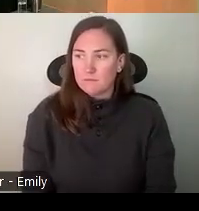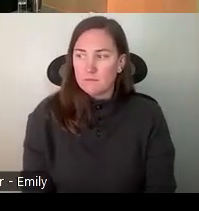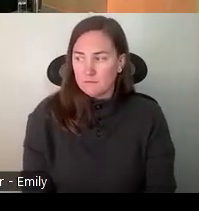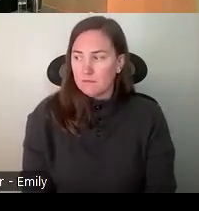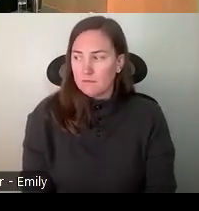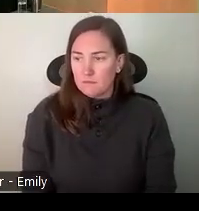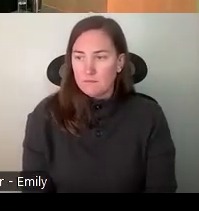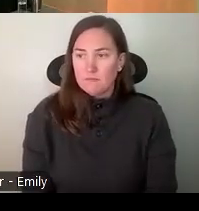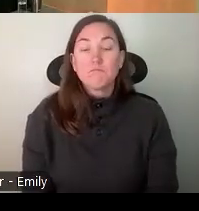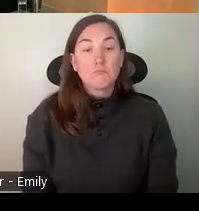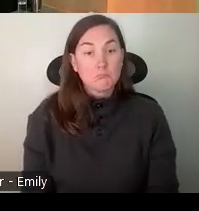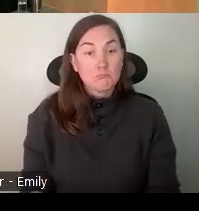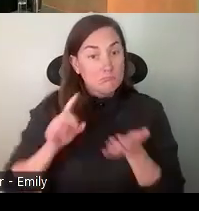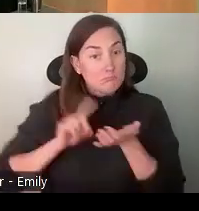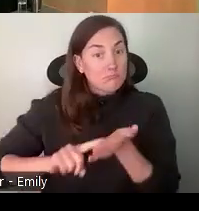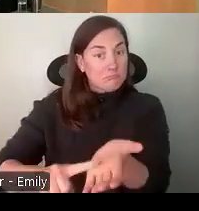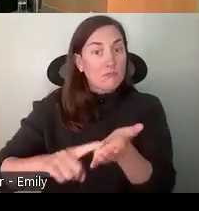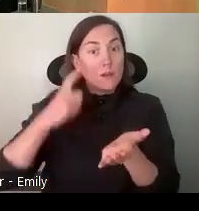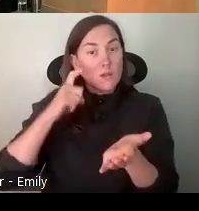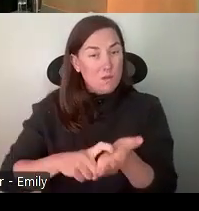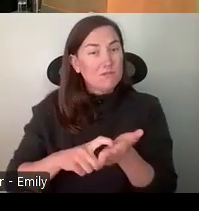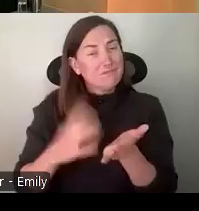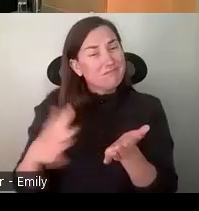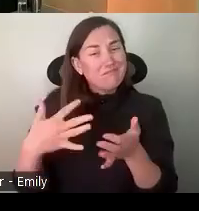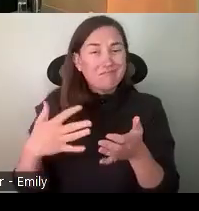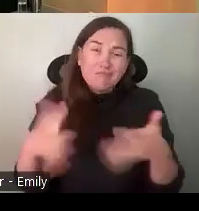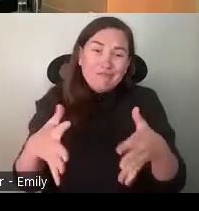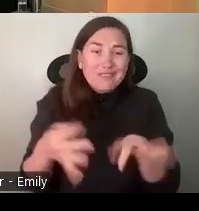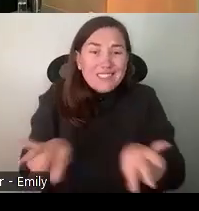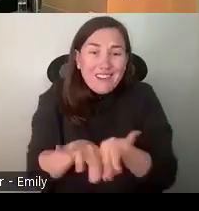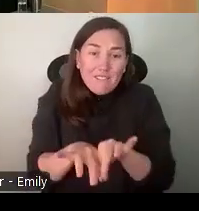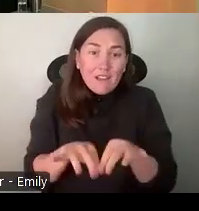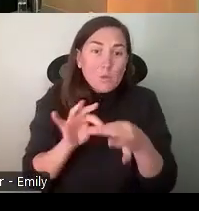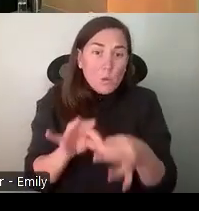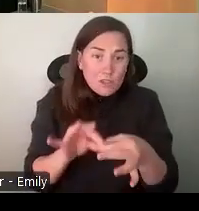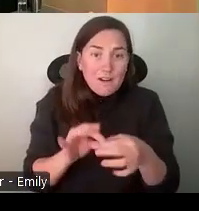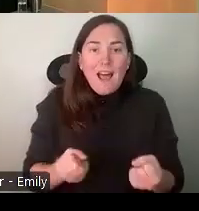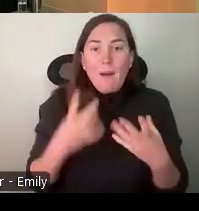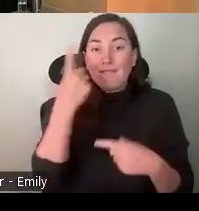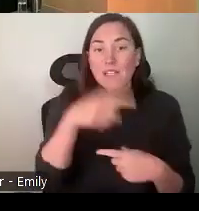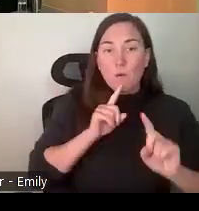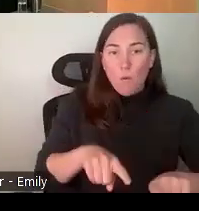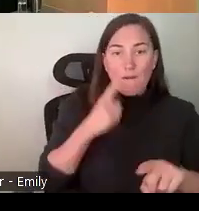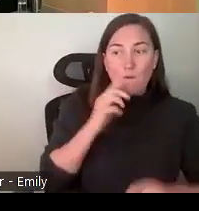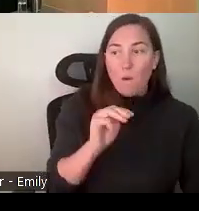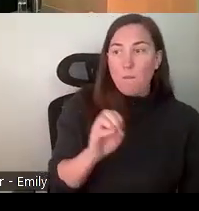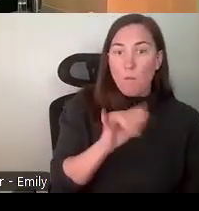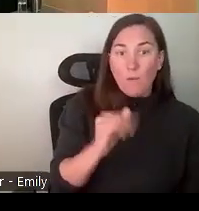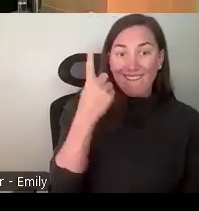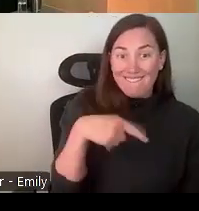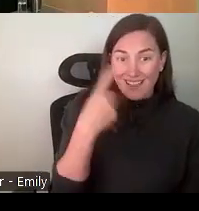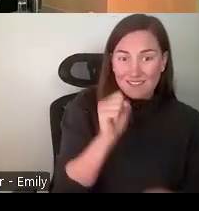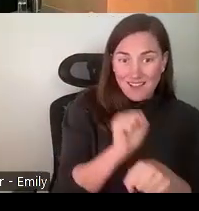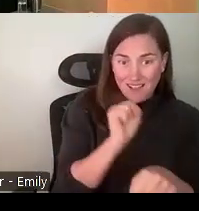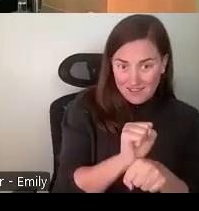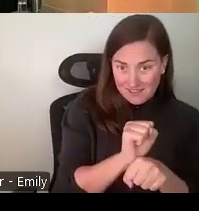And we did find significant associations between number of faces reported on the Mooney Faces task.